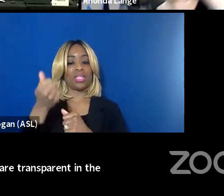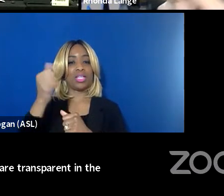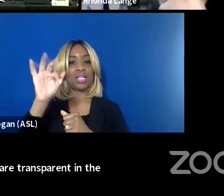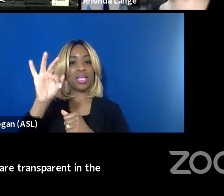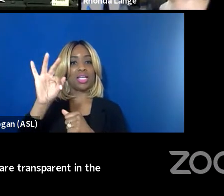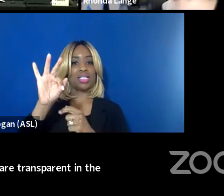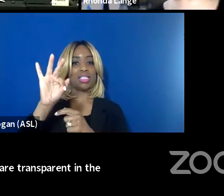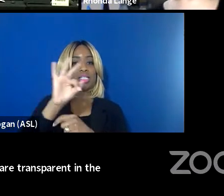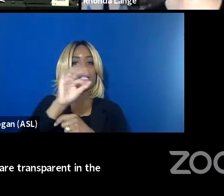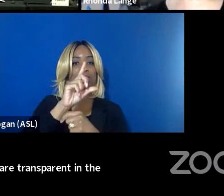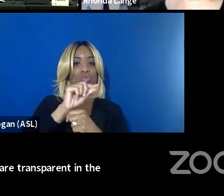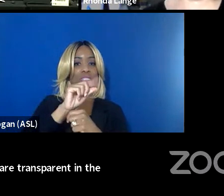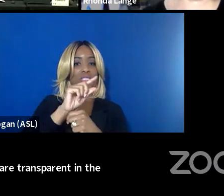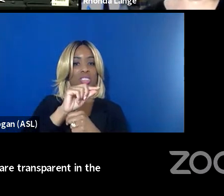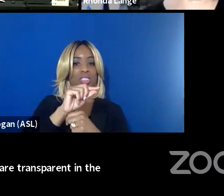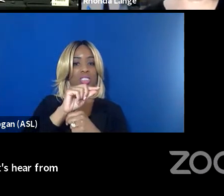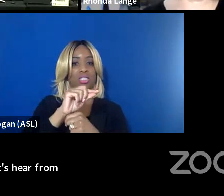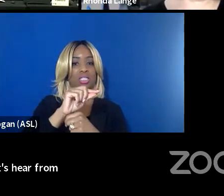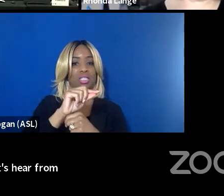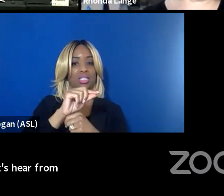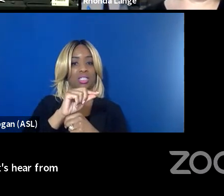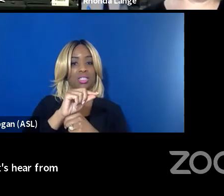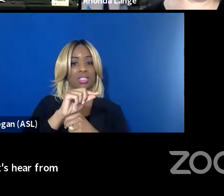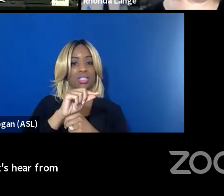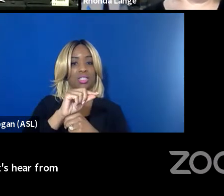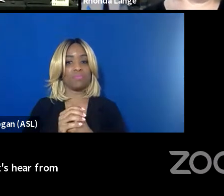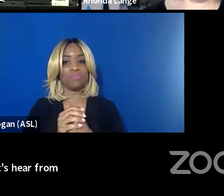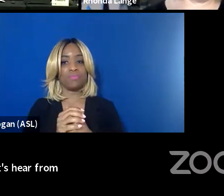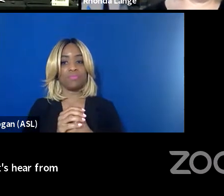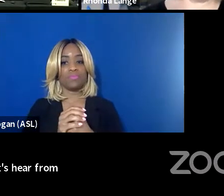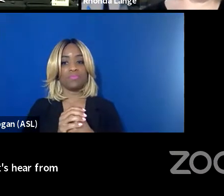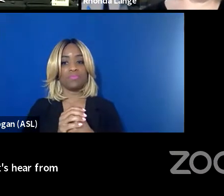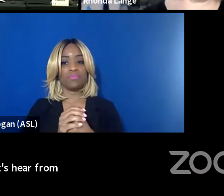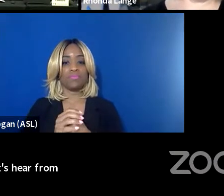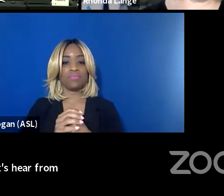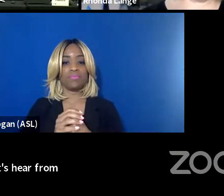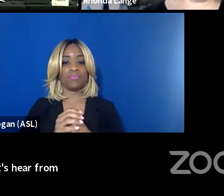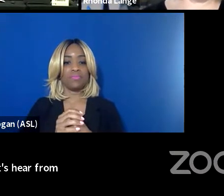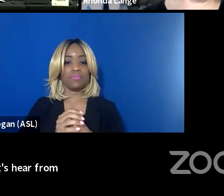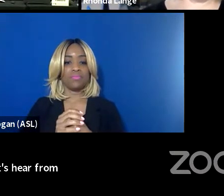and 20. You can kind of stand by.